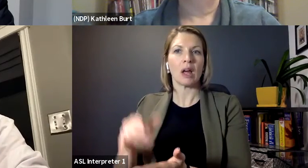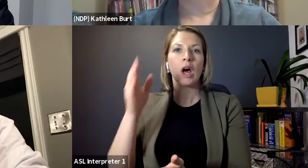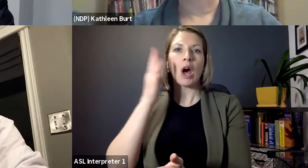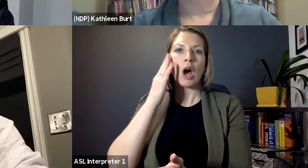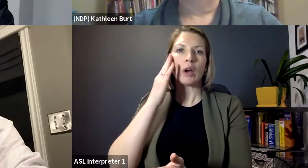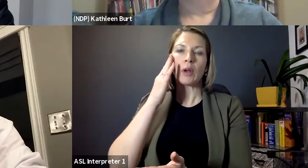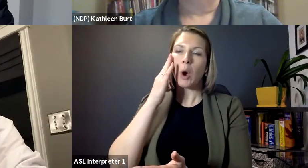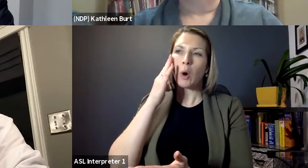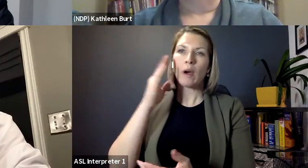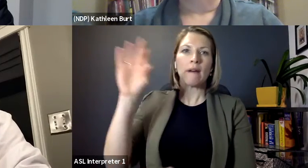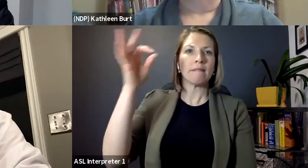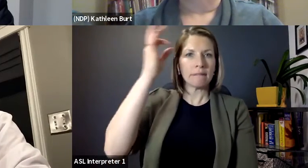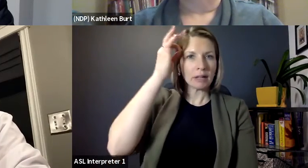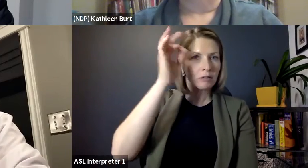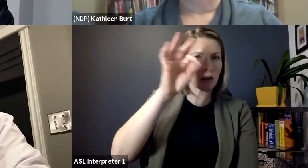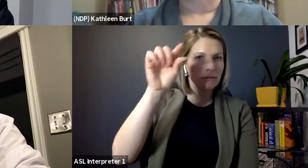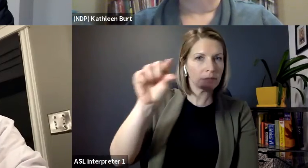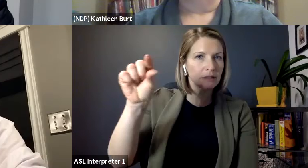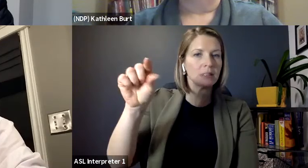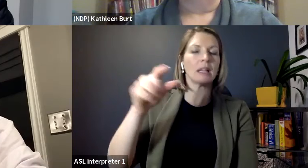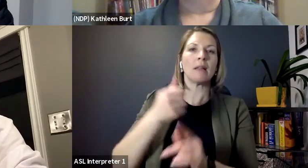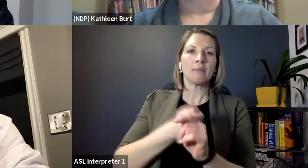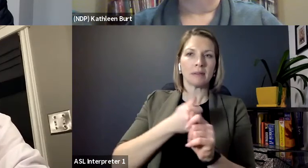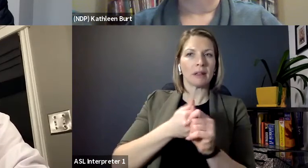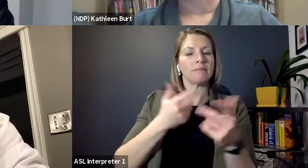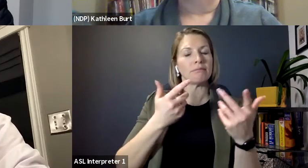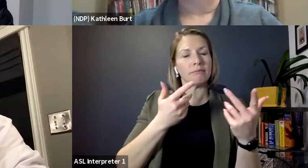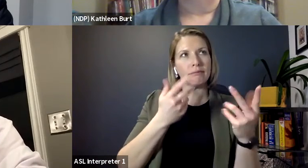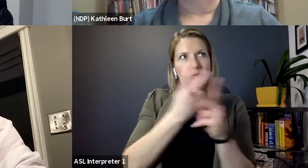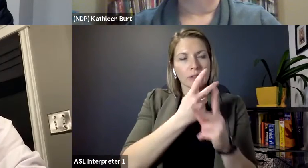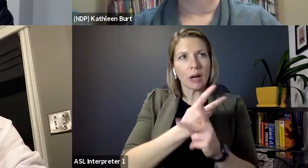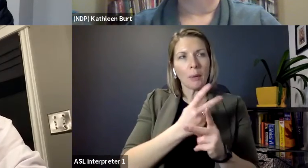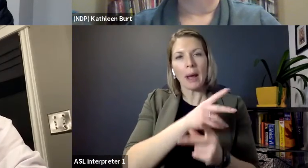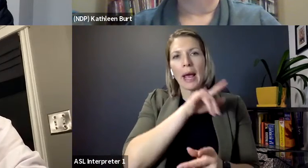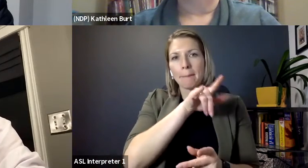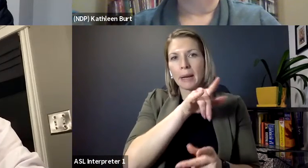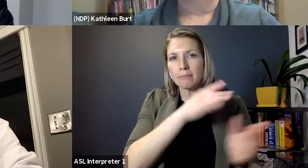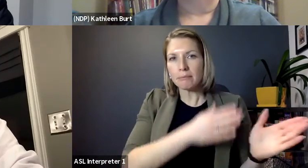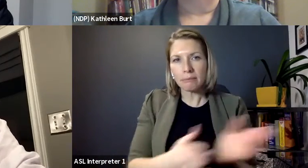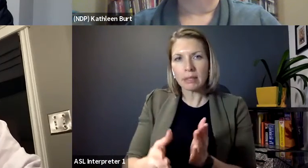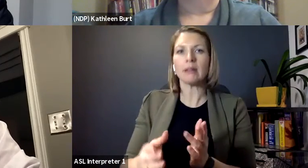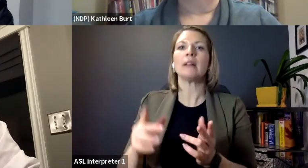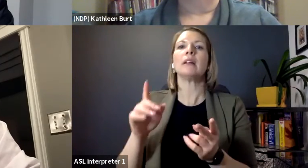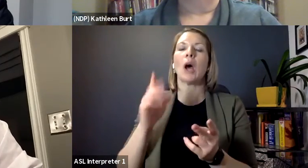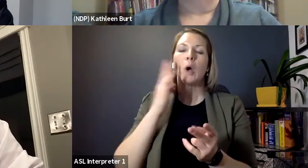hospitality in Newfoundland and Labrador on a new air access strategy, which will be very important for the growth of the industry.